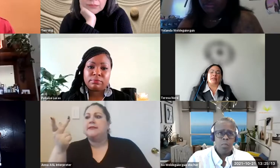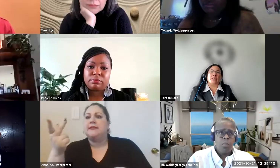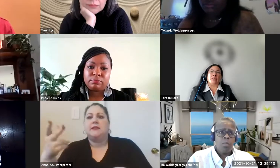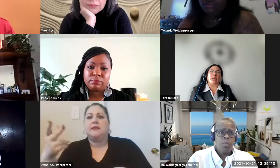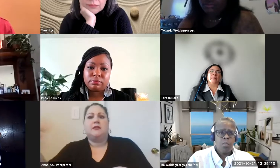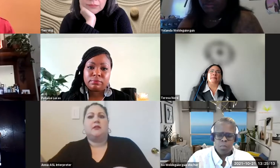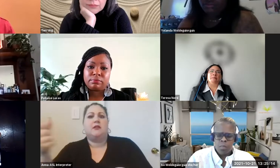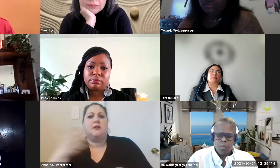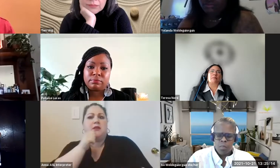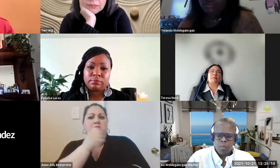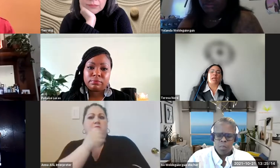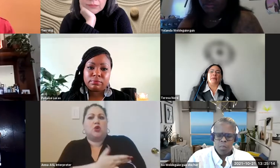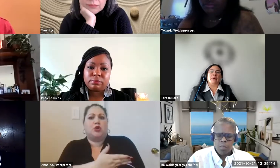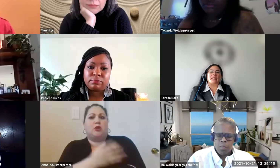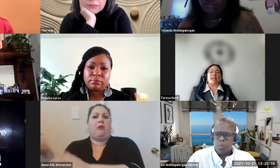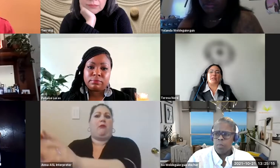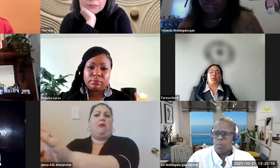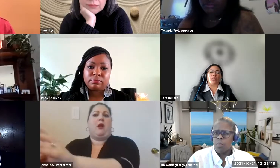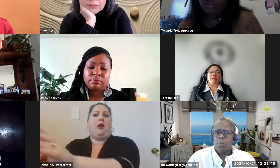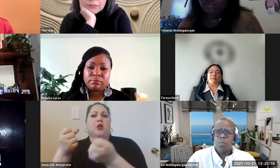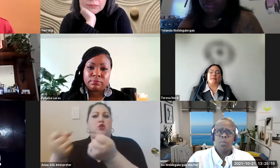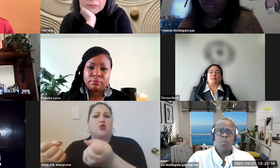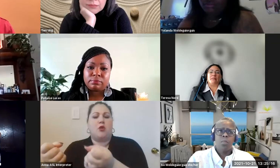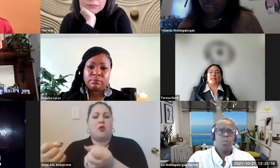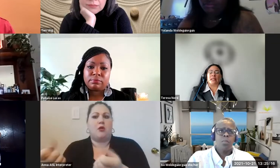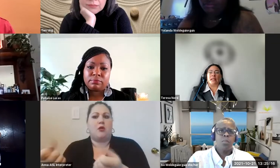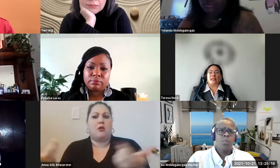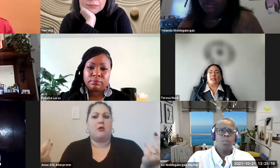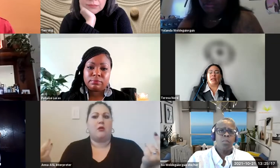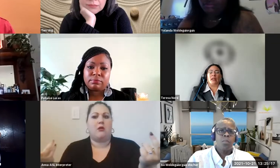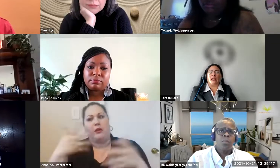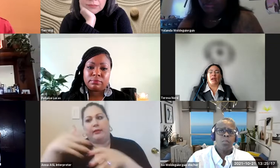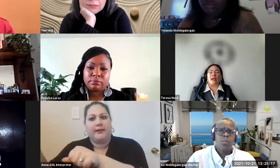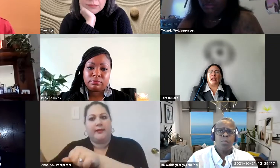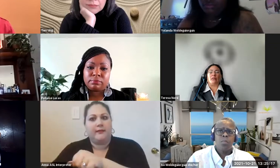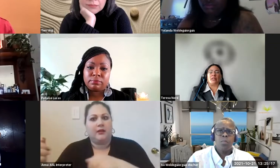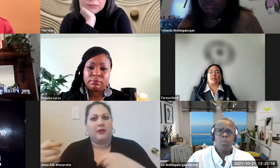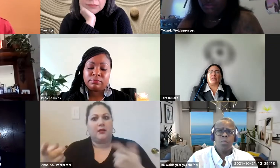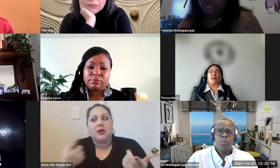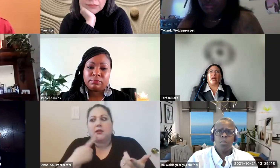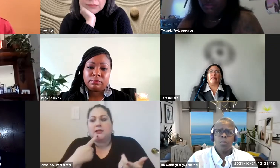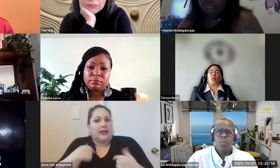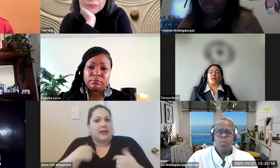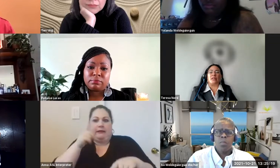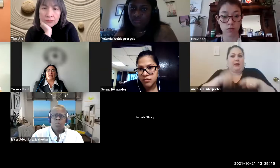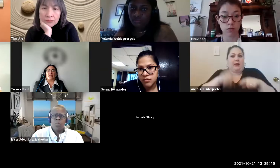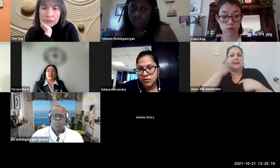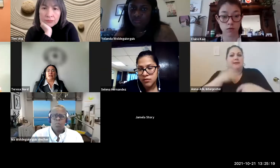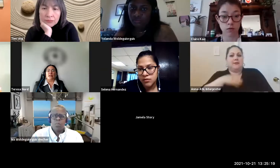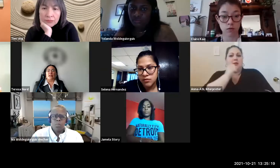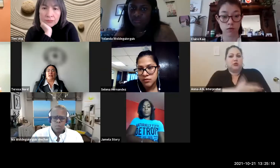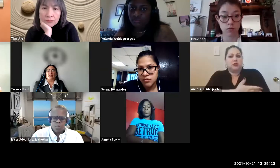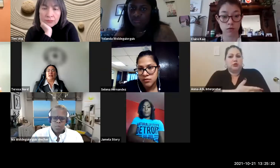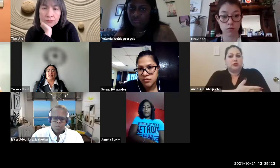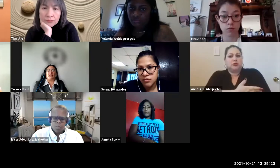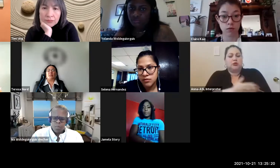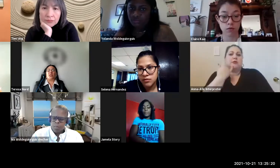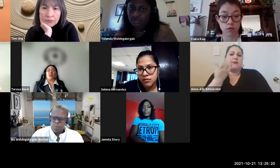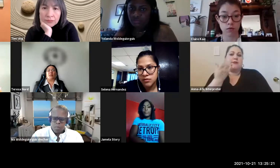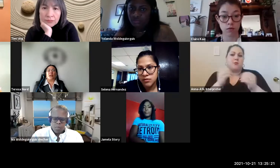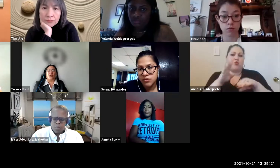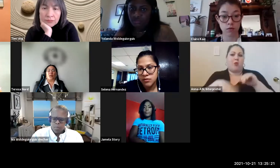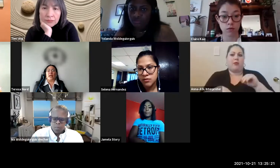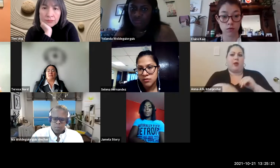she couldn't see me because I was more than 15 minutes late and I was there at 4:16. And I would